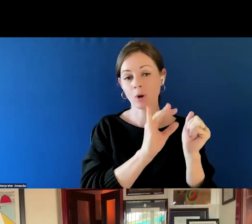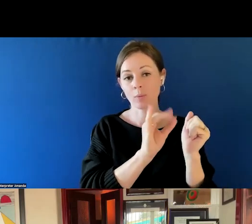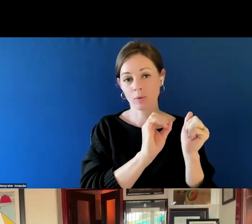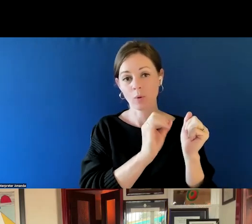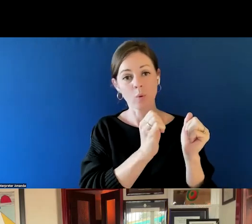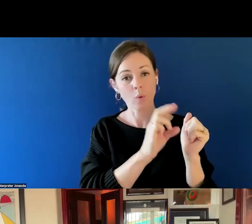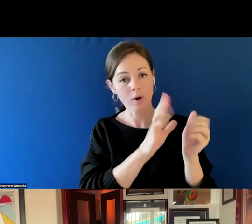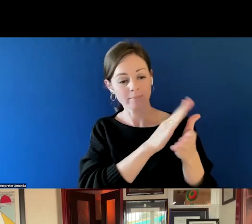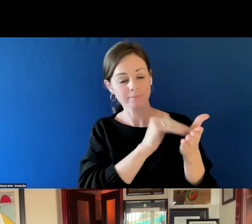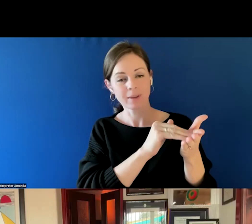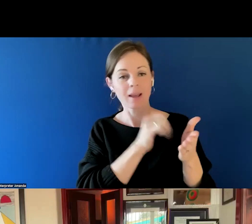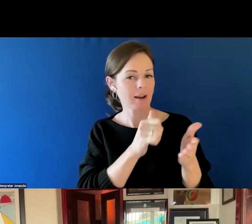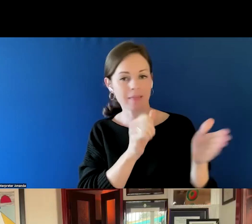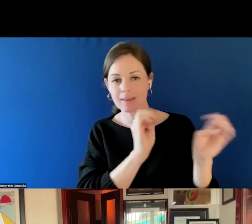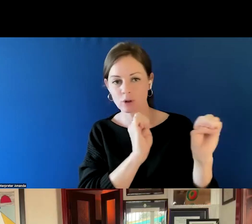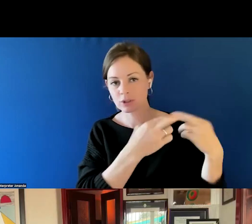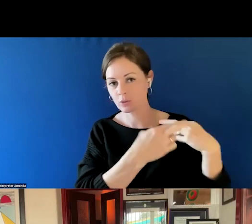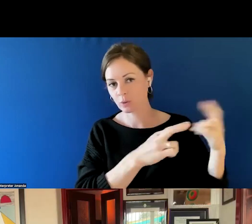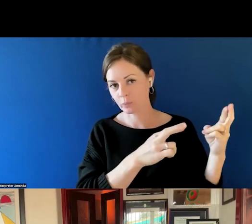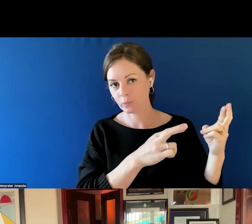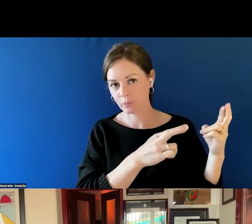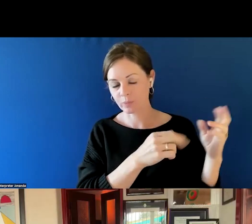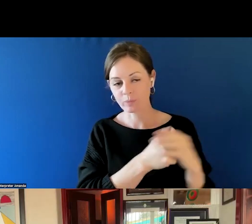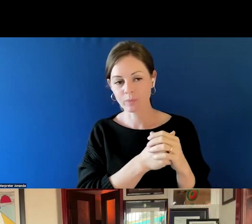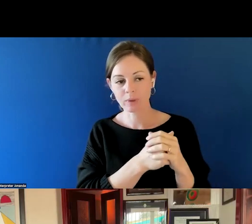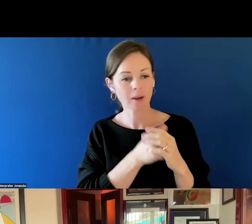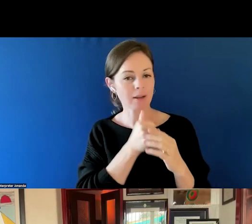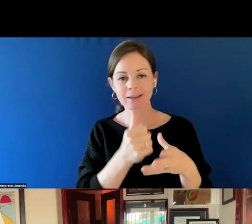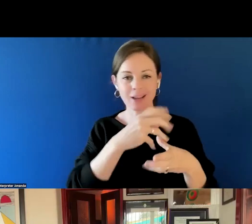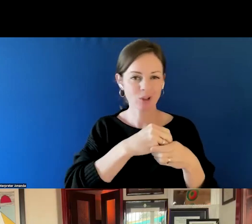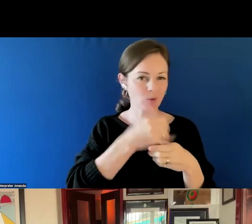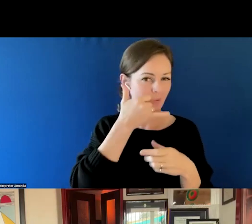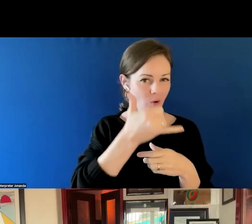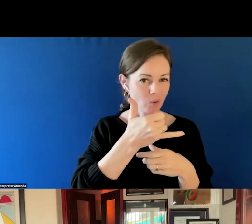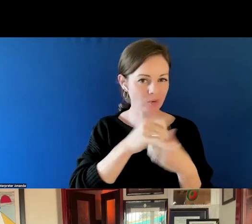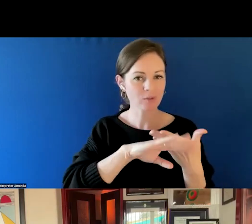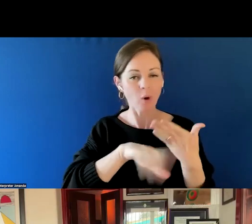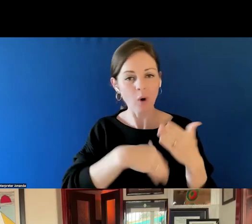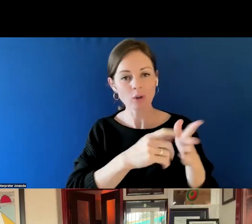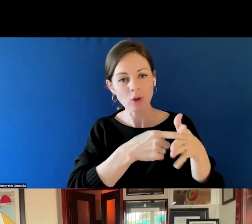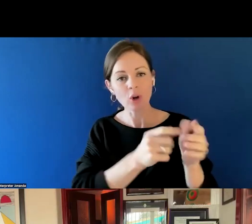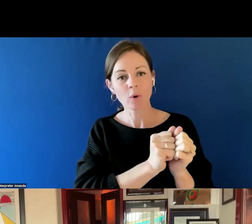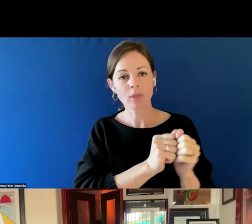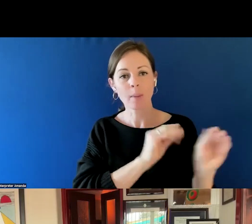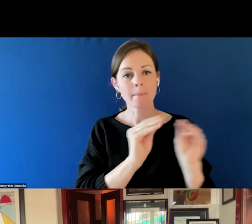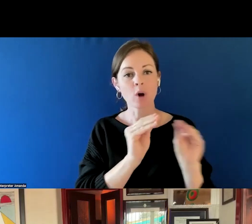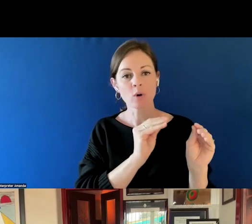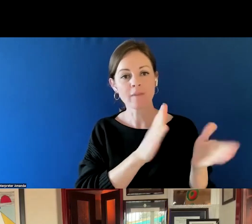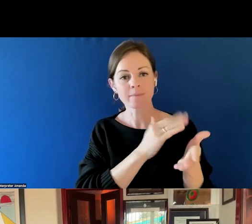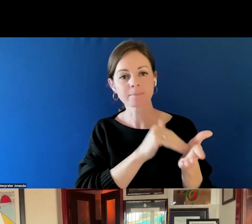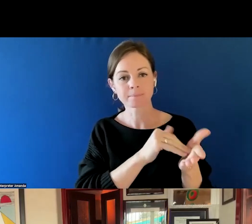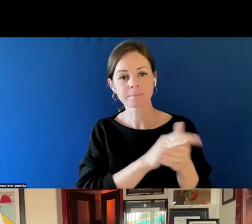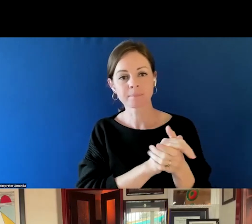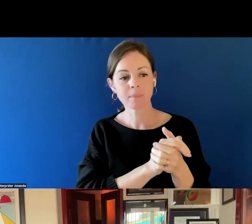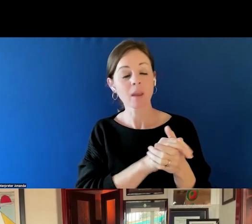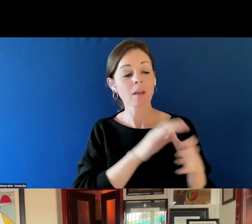rather than the emergency department. And we didn't include the phone. So this was all started with mobile crisis or crisis facilities. Then of those